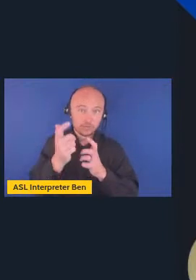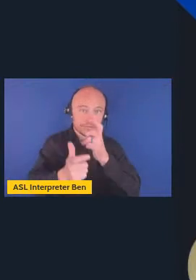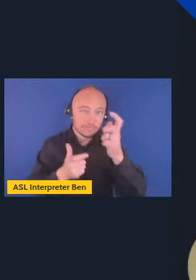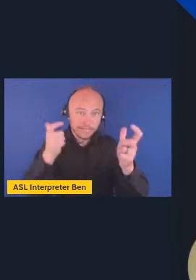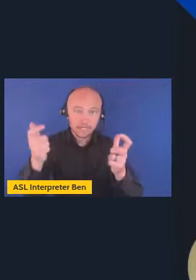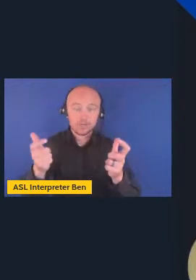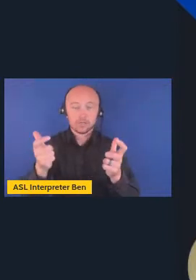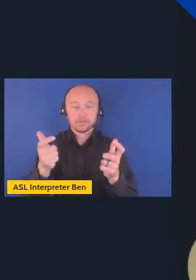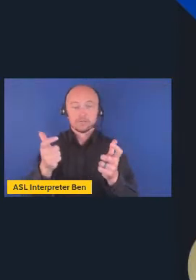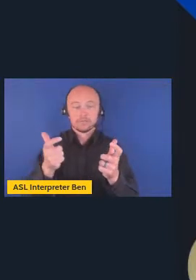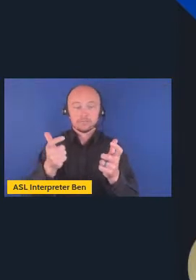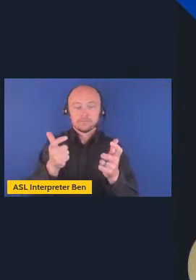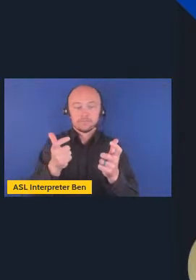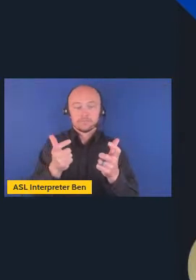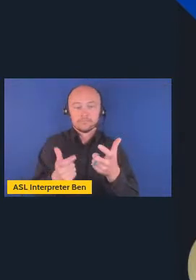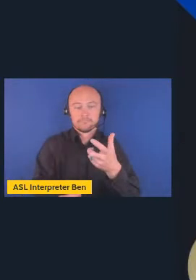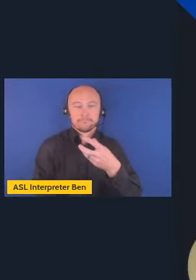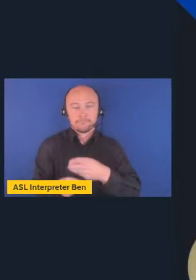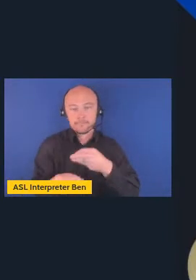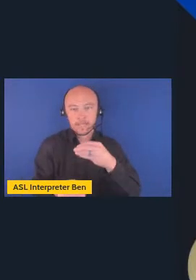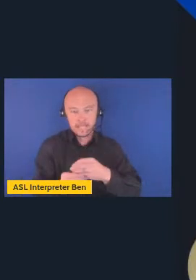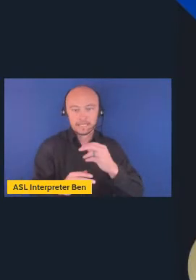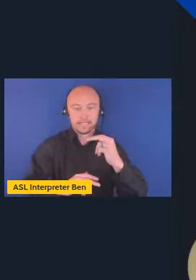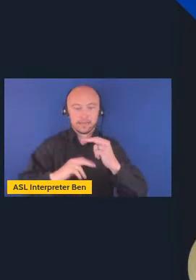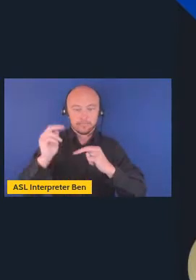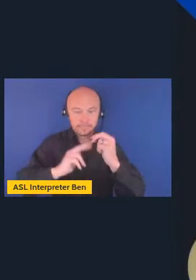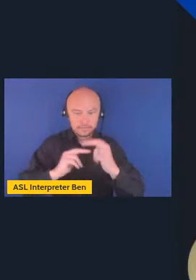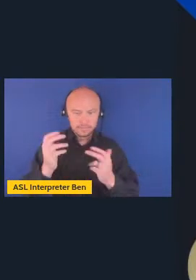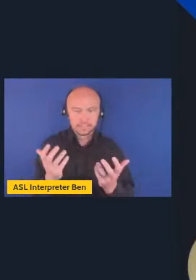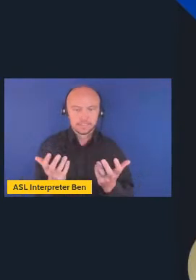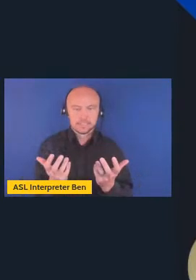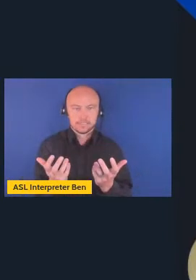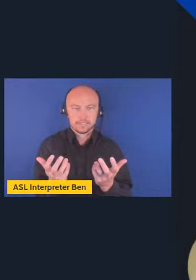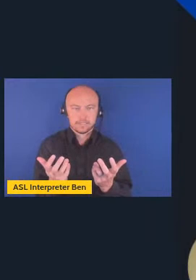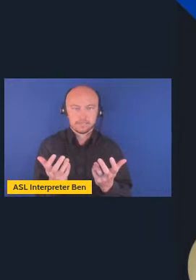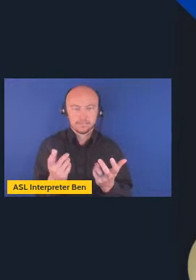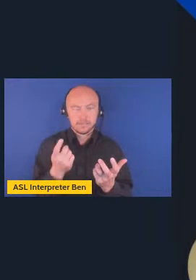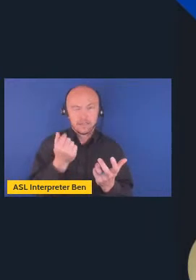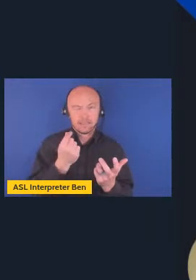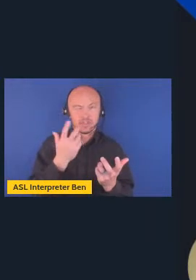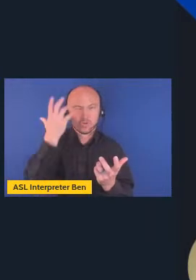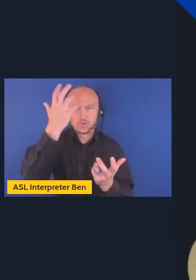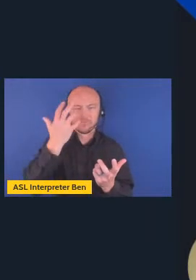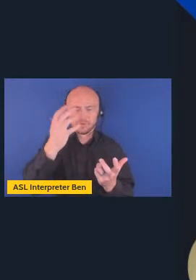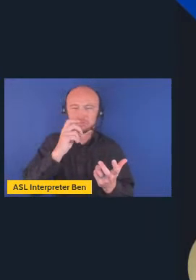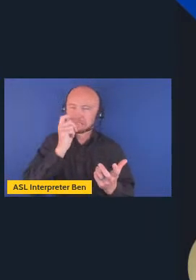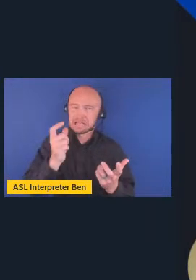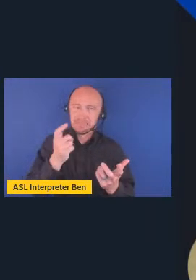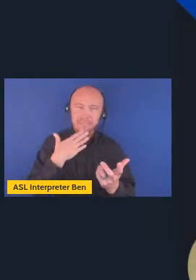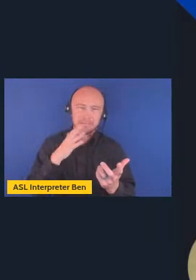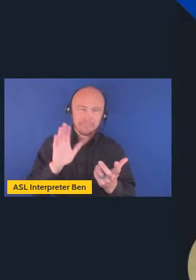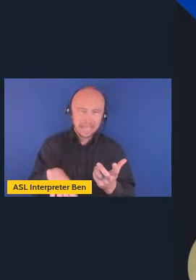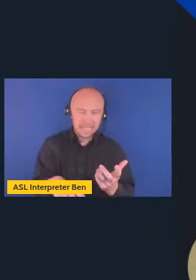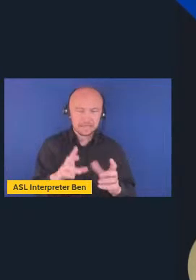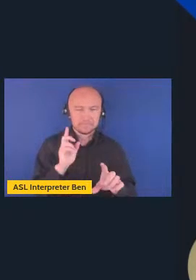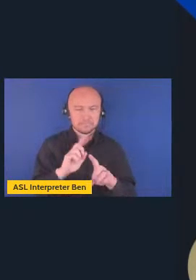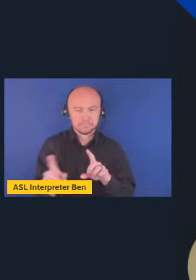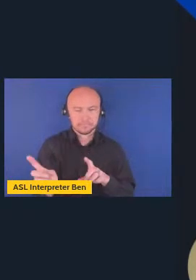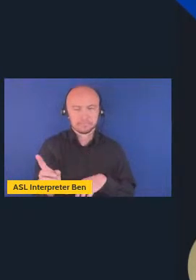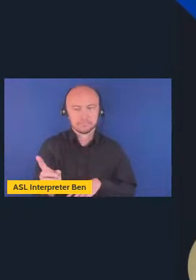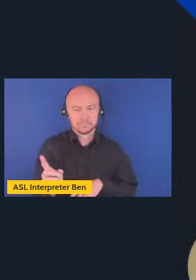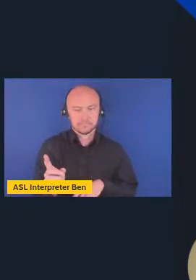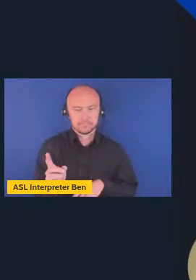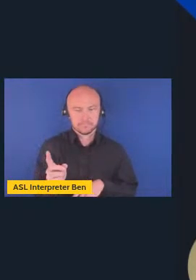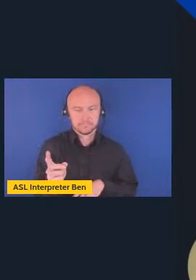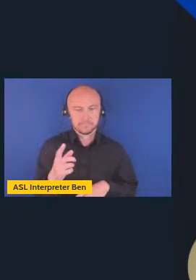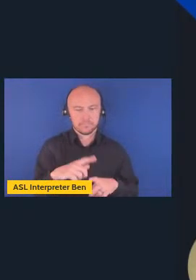adding more, building it up, we kind of found it a little confusing. Not too bad, but just sometimes we had to do context